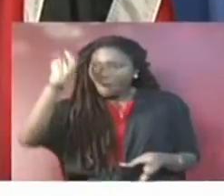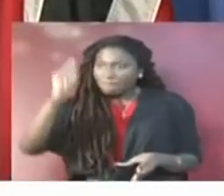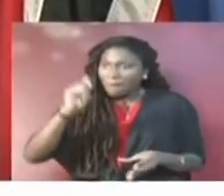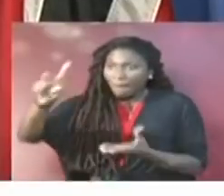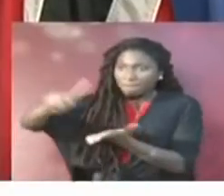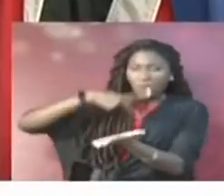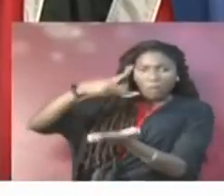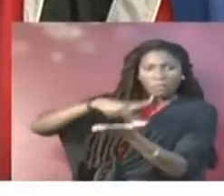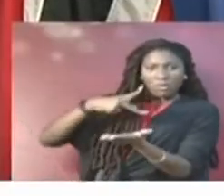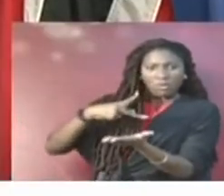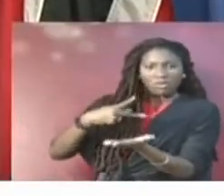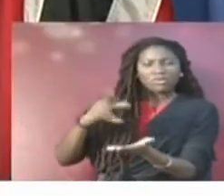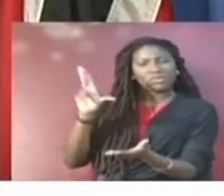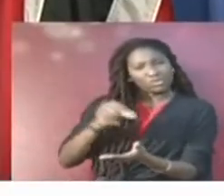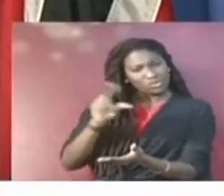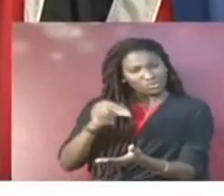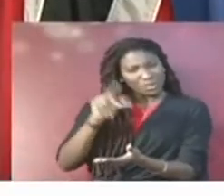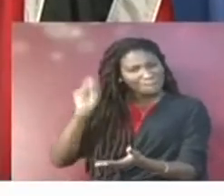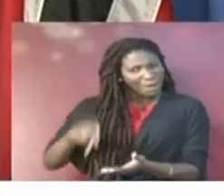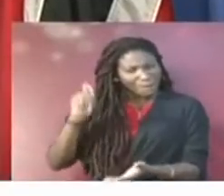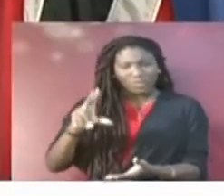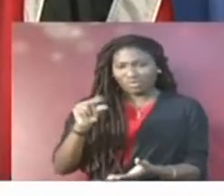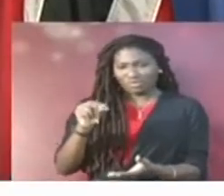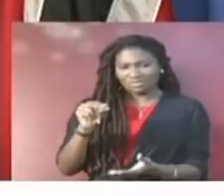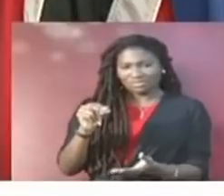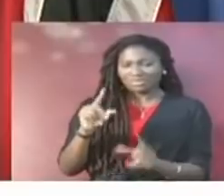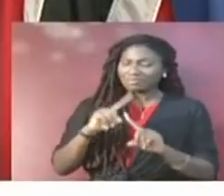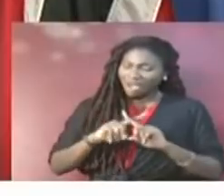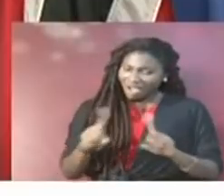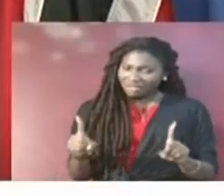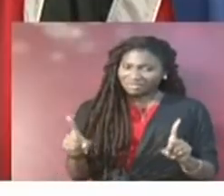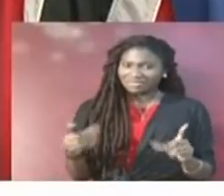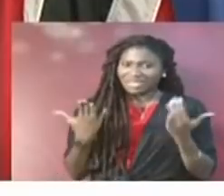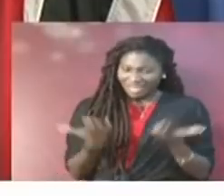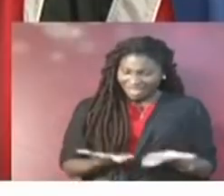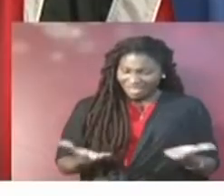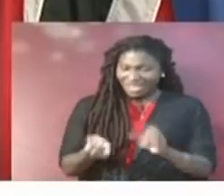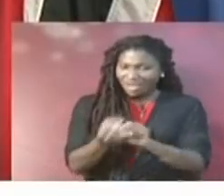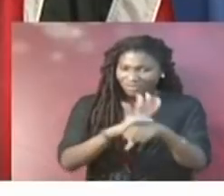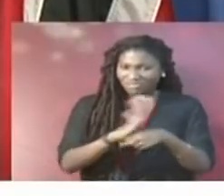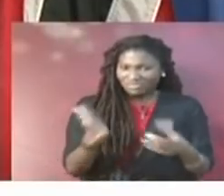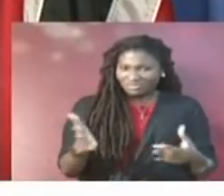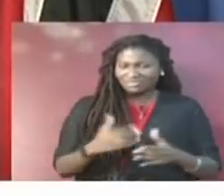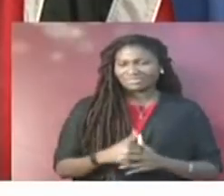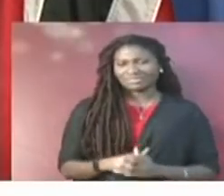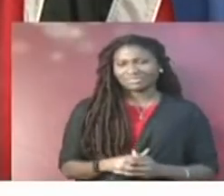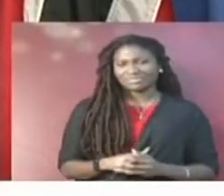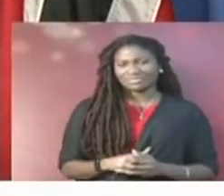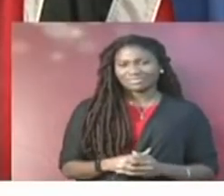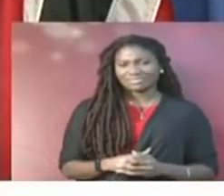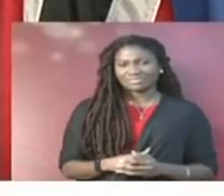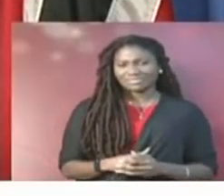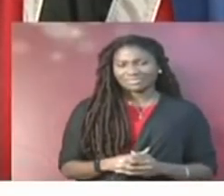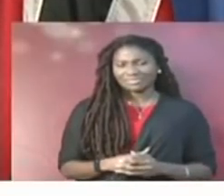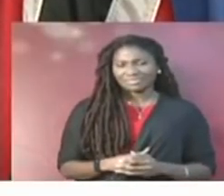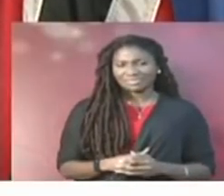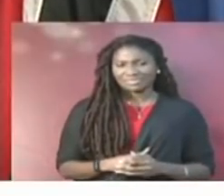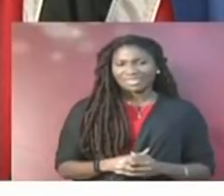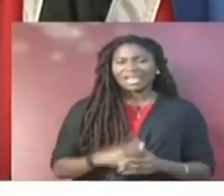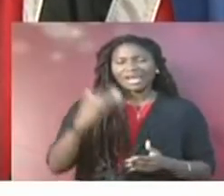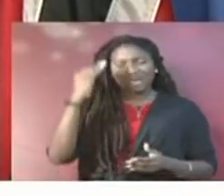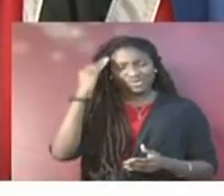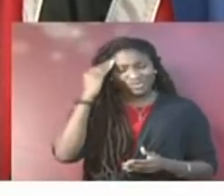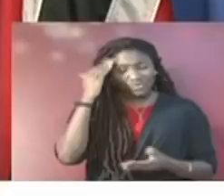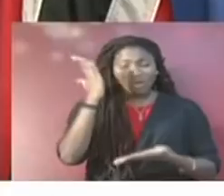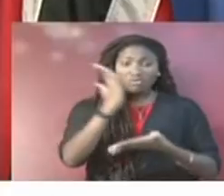Ladies and gentlemen, in this pandemic, there are going to be